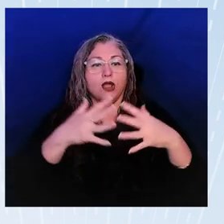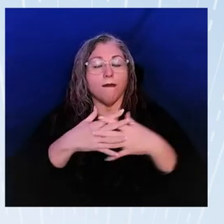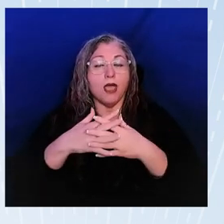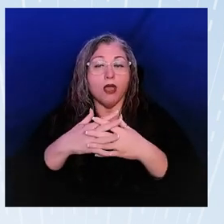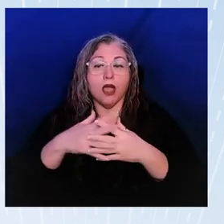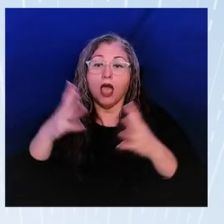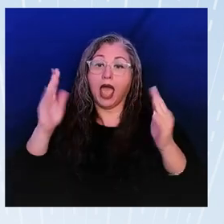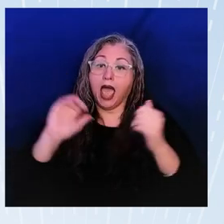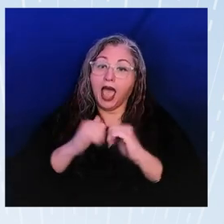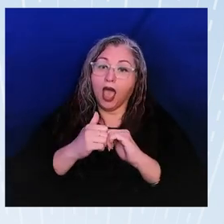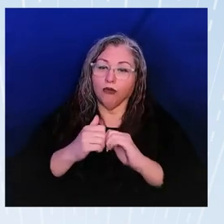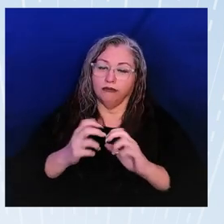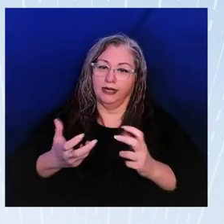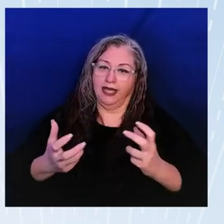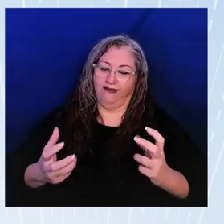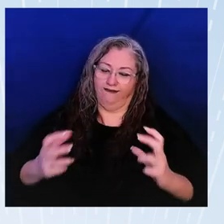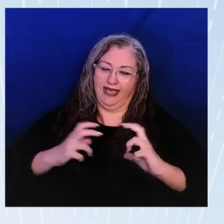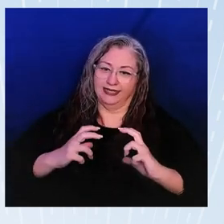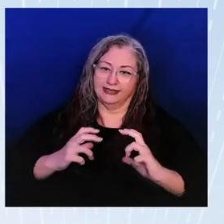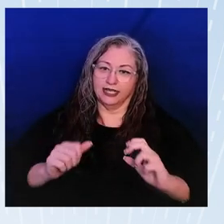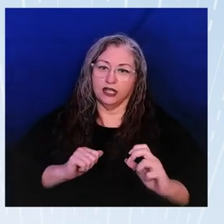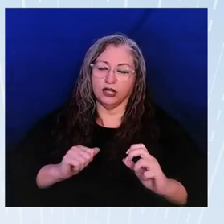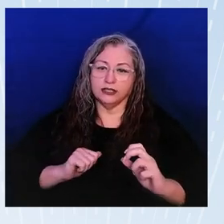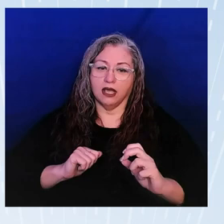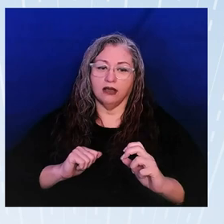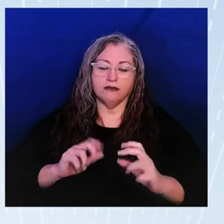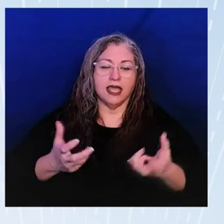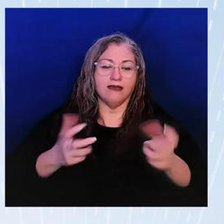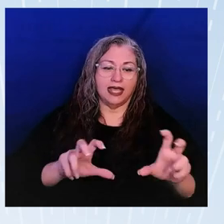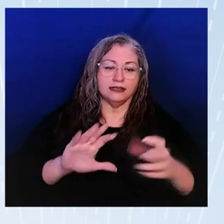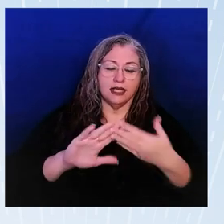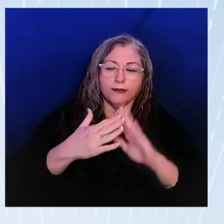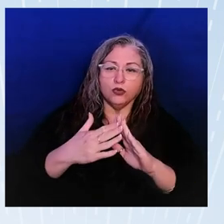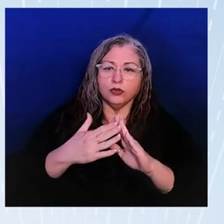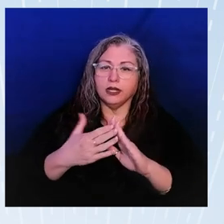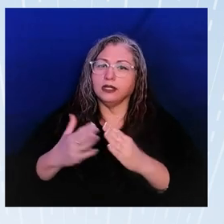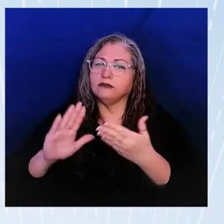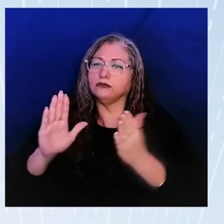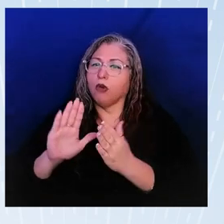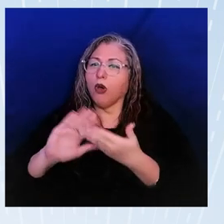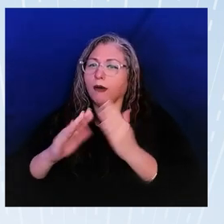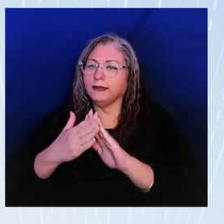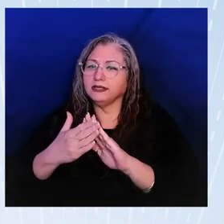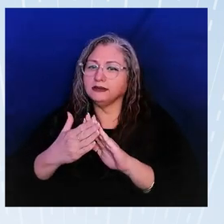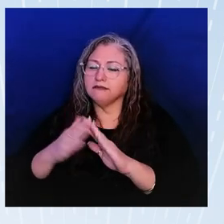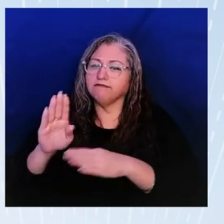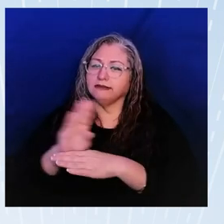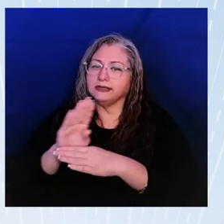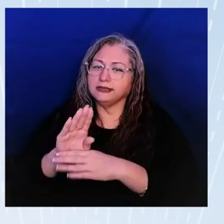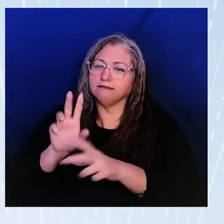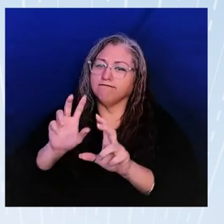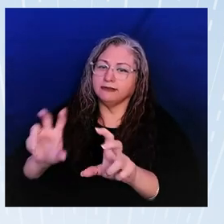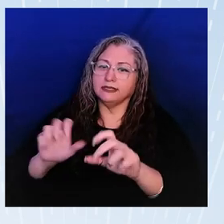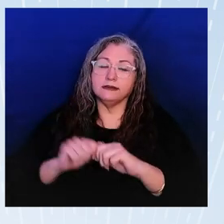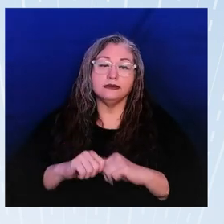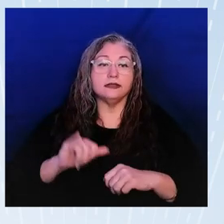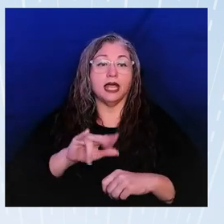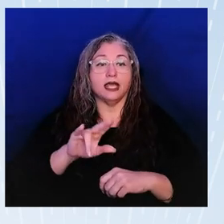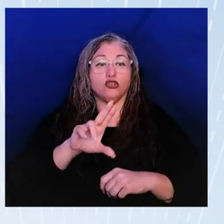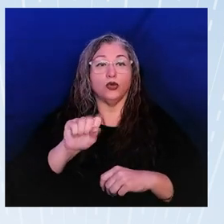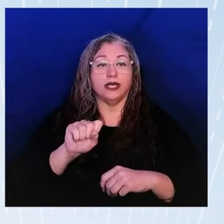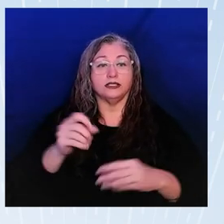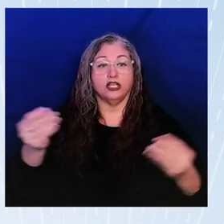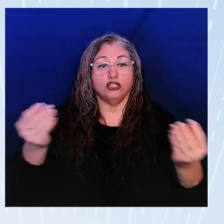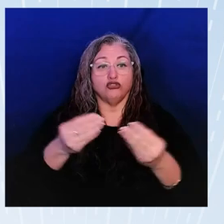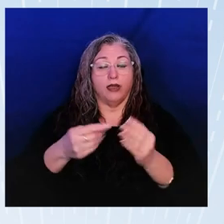in ourselves, in our communities, and our small businesses. As the U.S. Trade Representative, I want you to